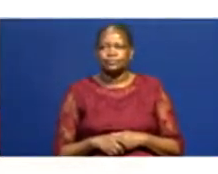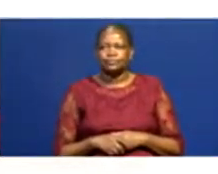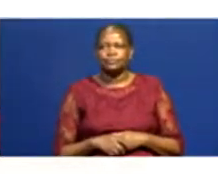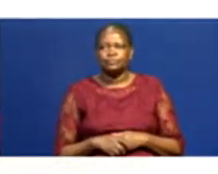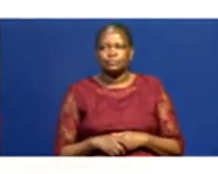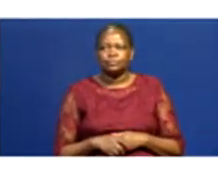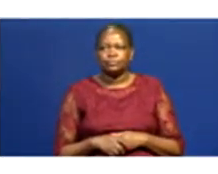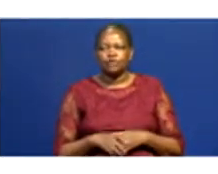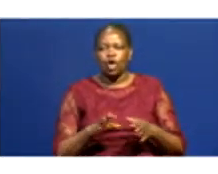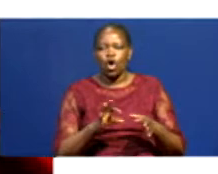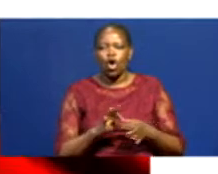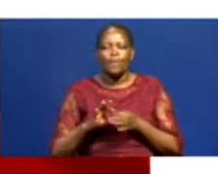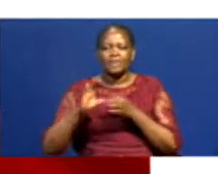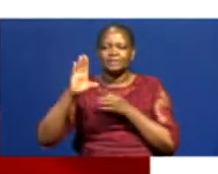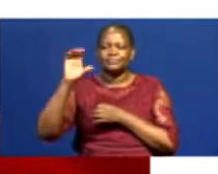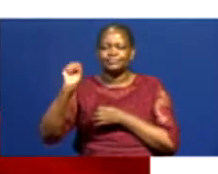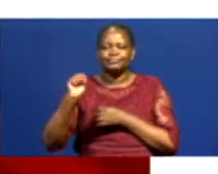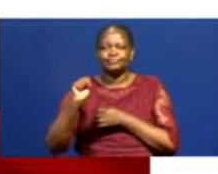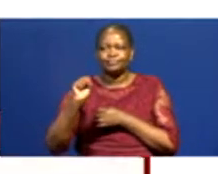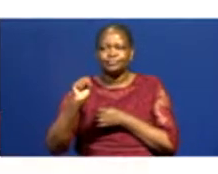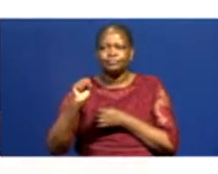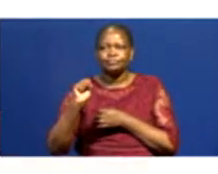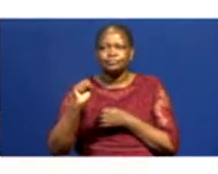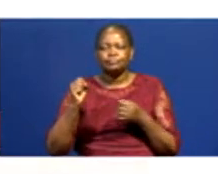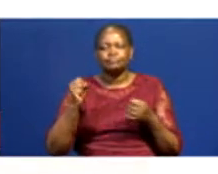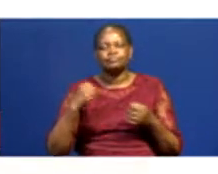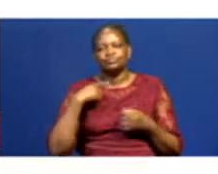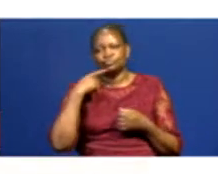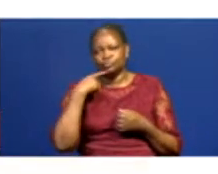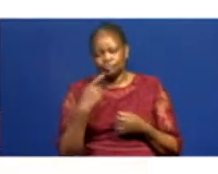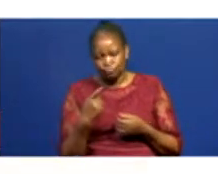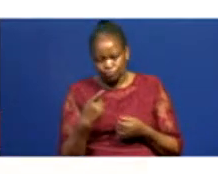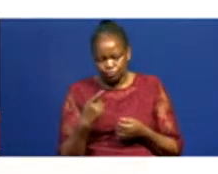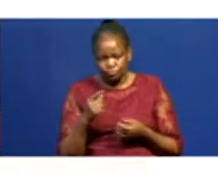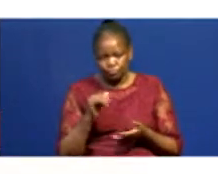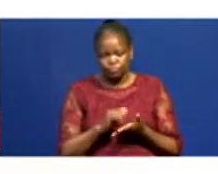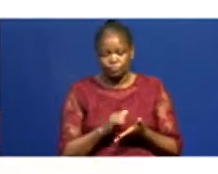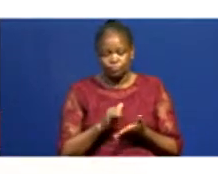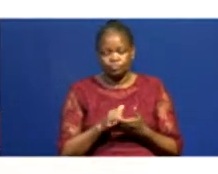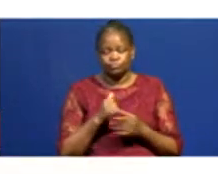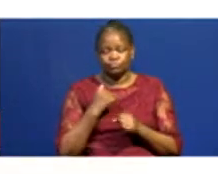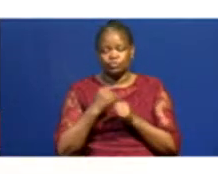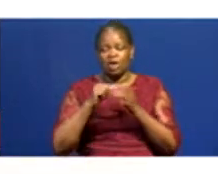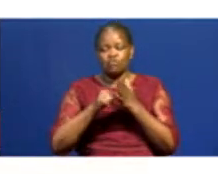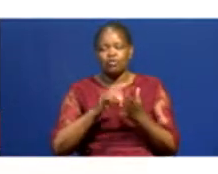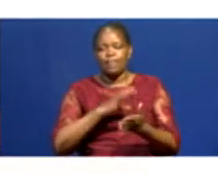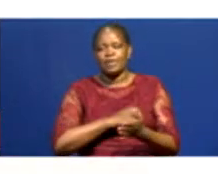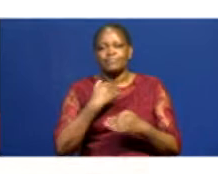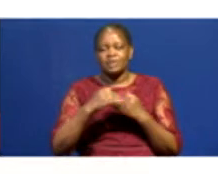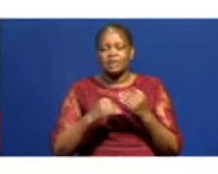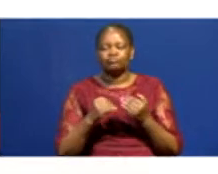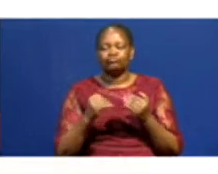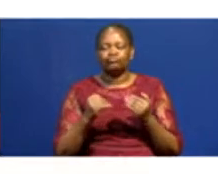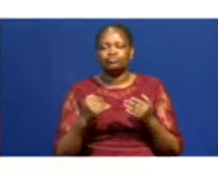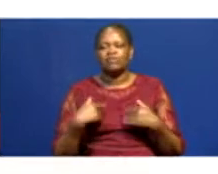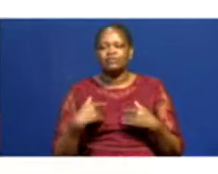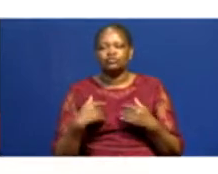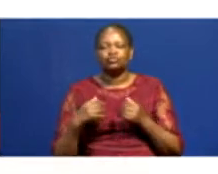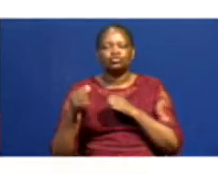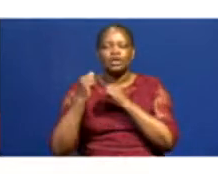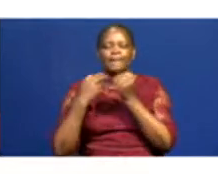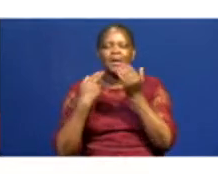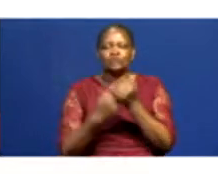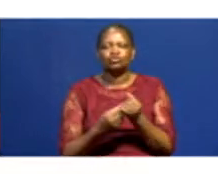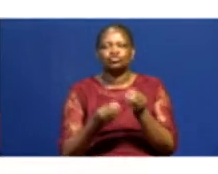And Cooperatives Cabinet Secretary Simon Chelugui has called for concerted efforts in capacity building and forging strategic partnerships